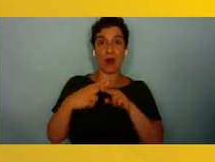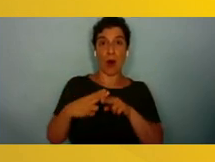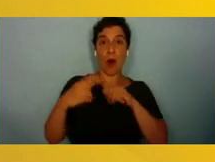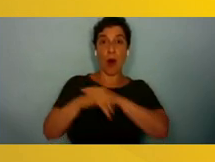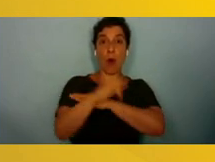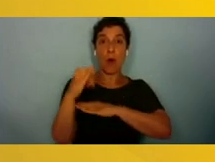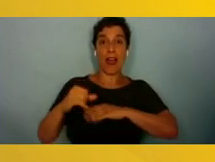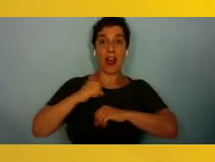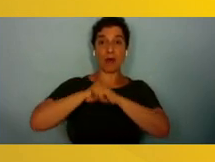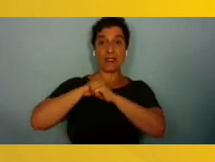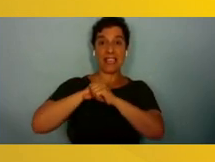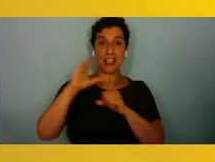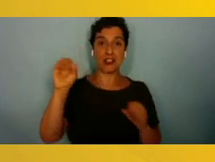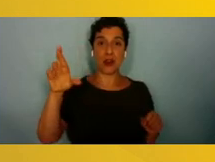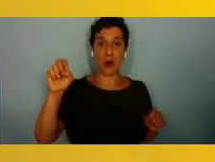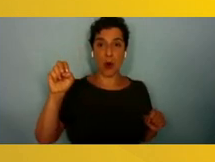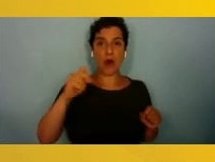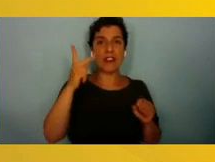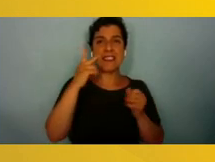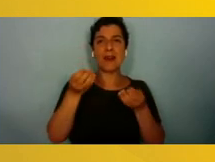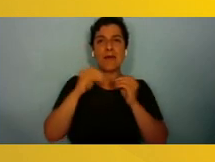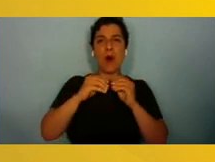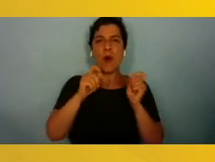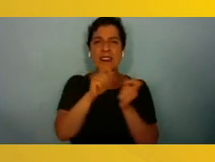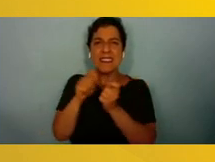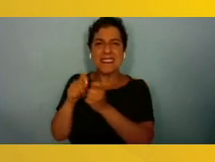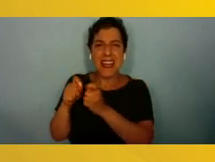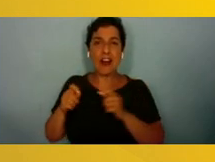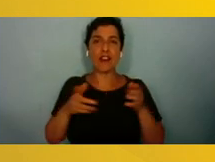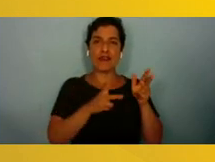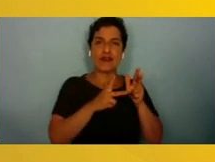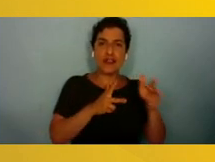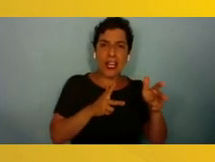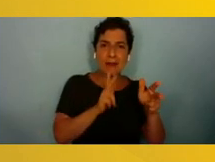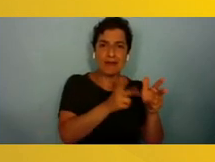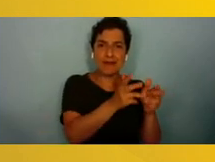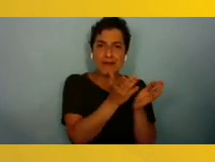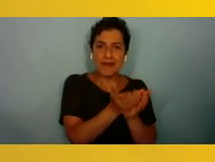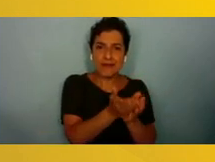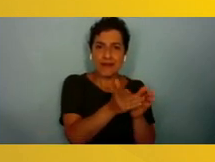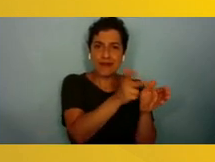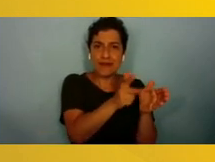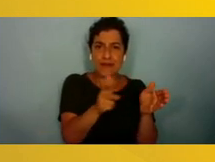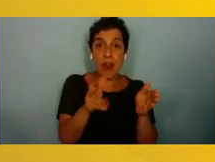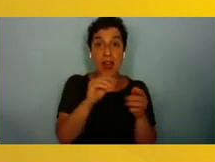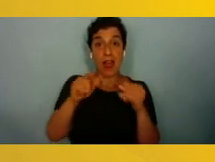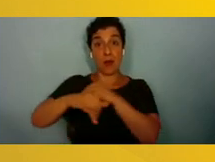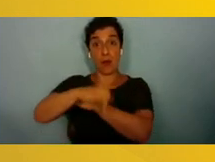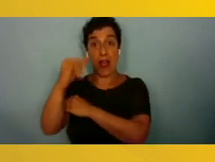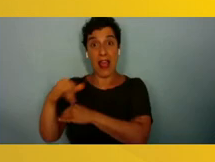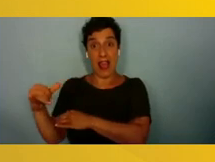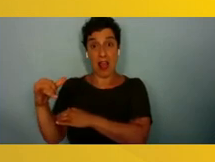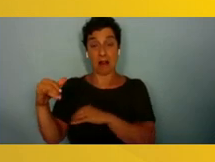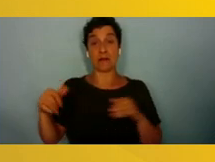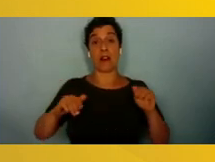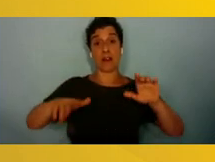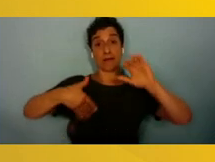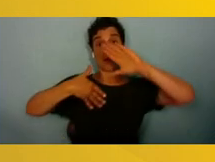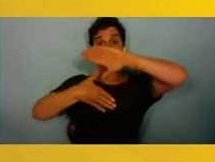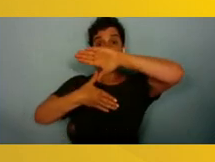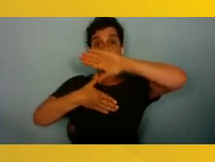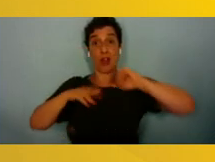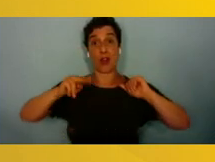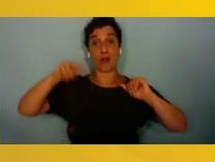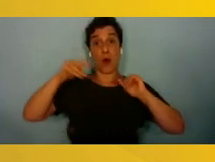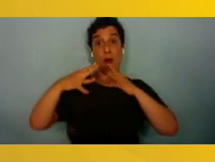more details about where whales and ships are likely to be found along the west coast of North America. And then students